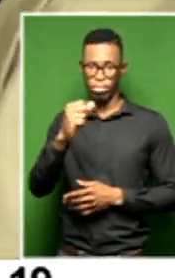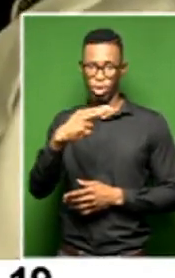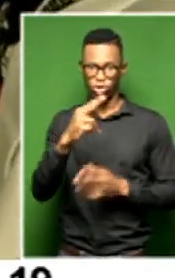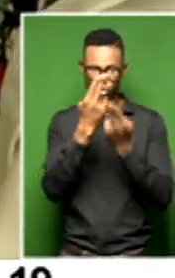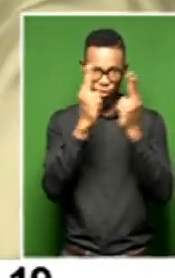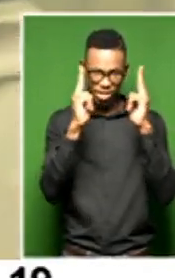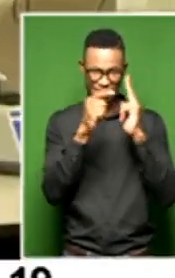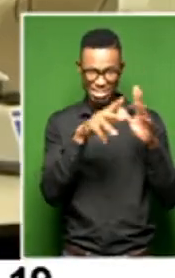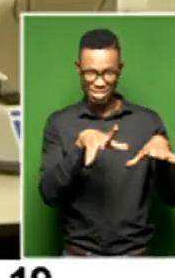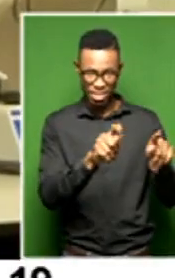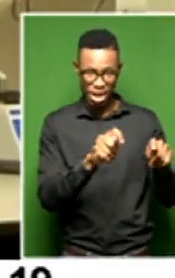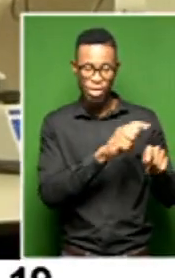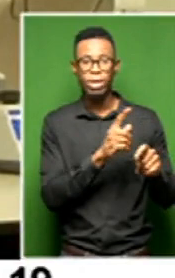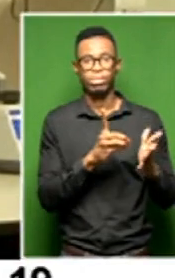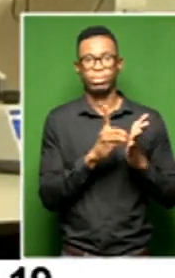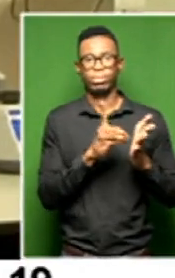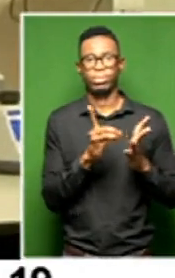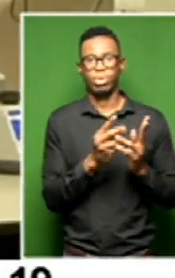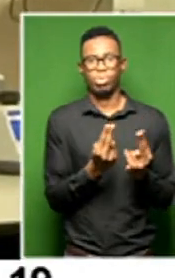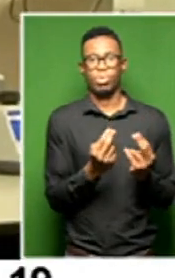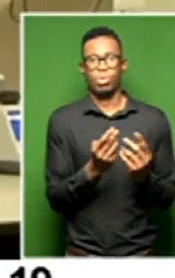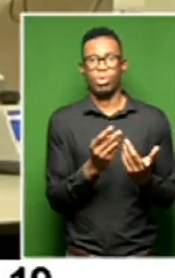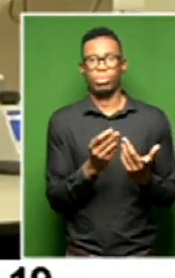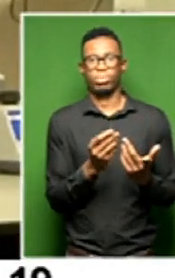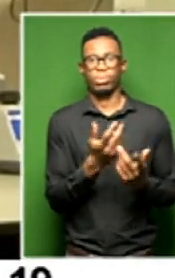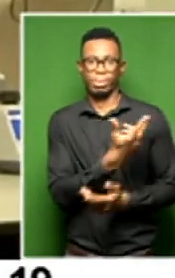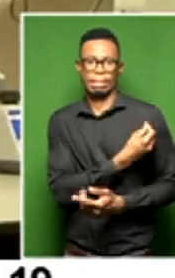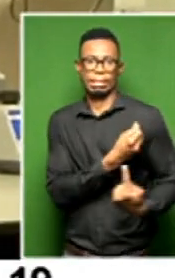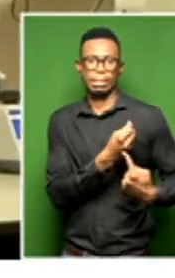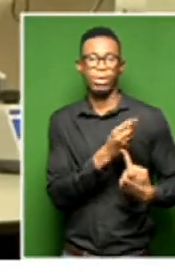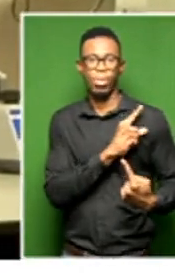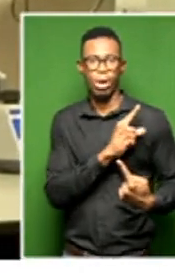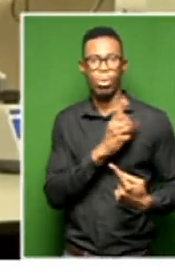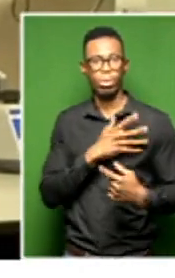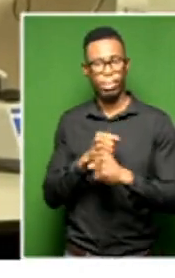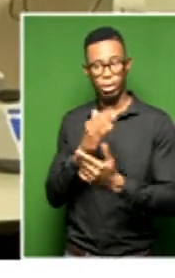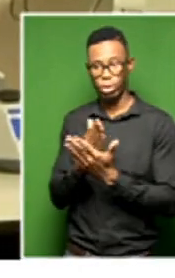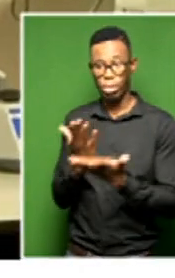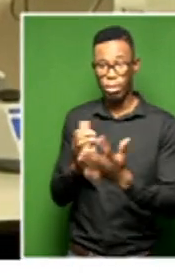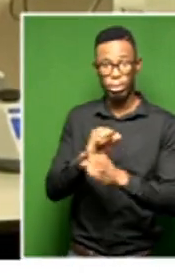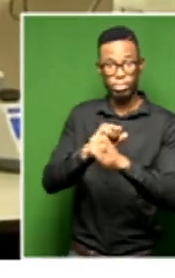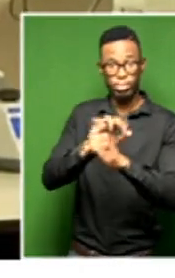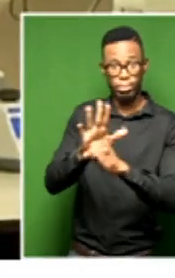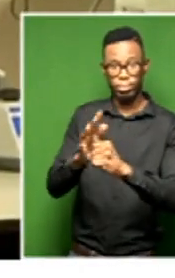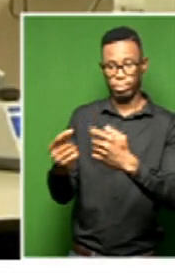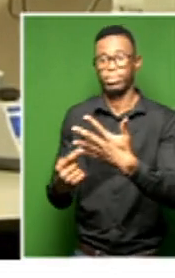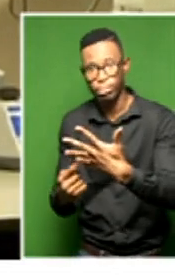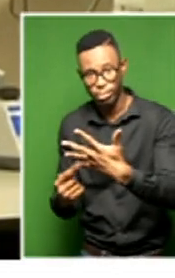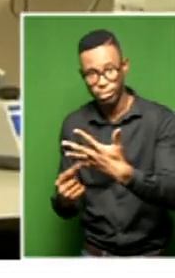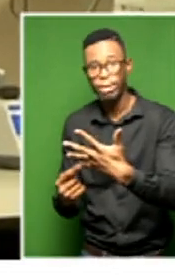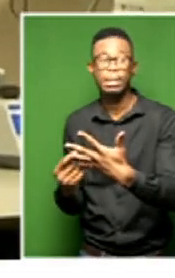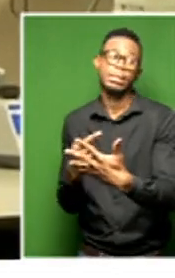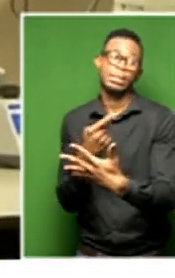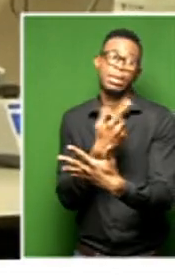trace new variants. The virus will always be evolving, and it's very difficult to contain. And when you cannot